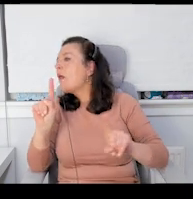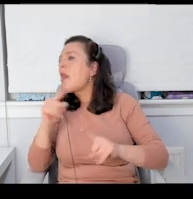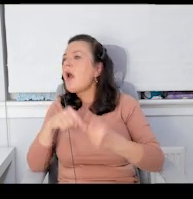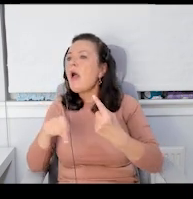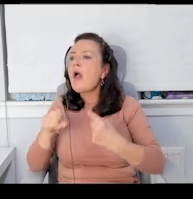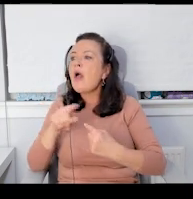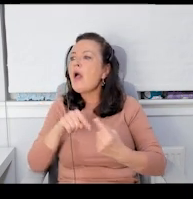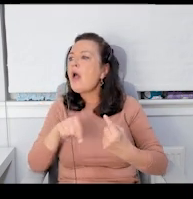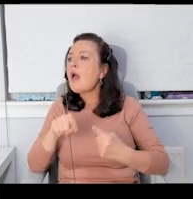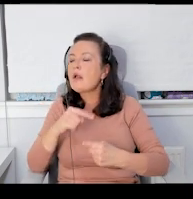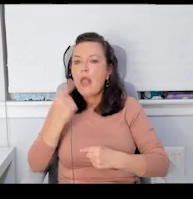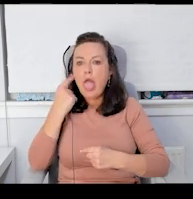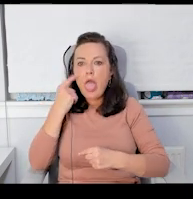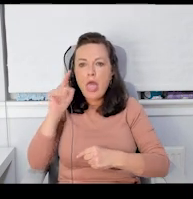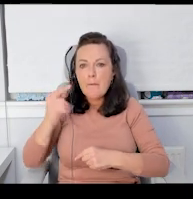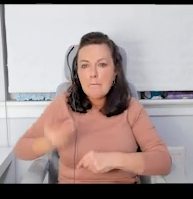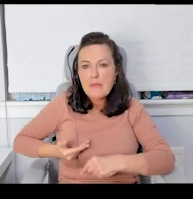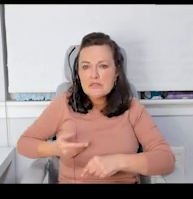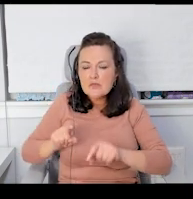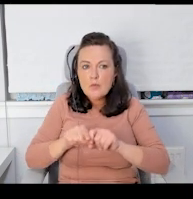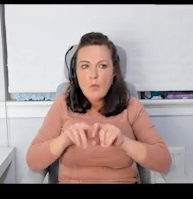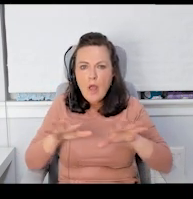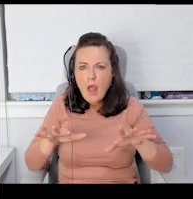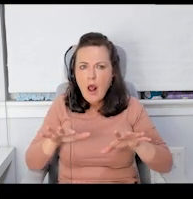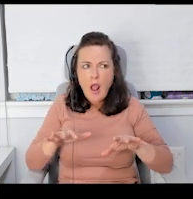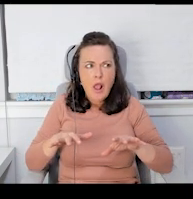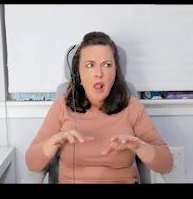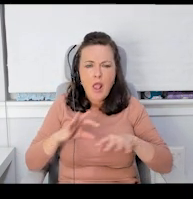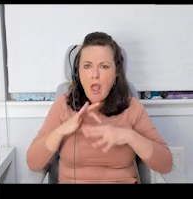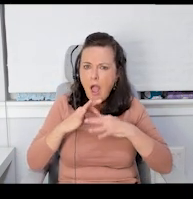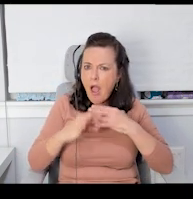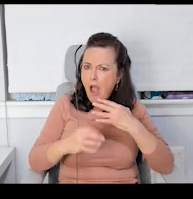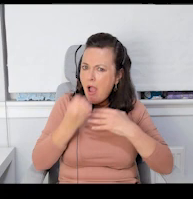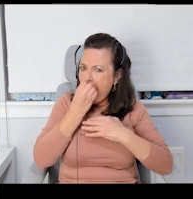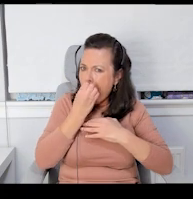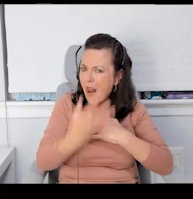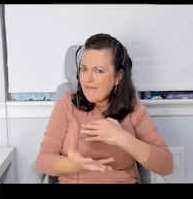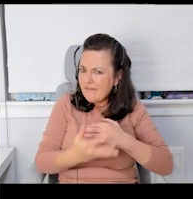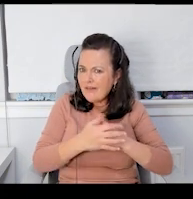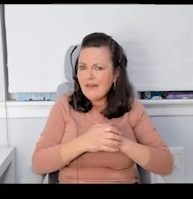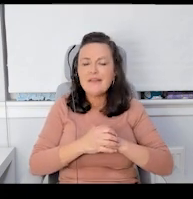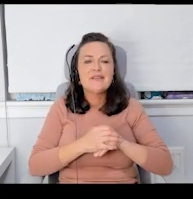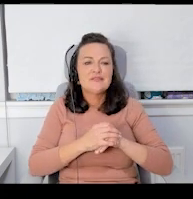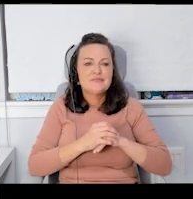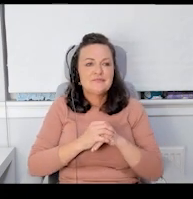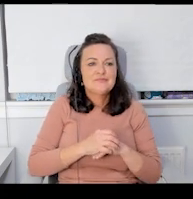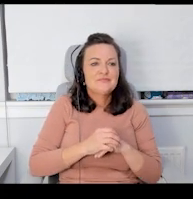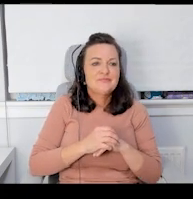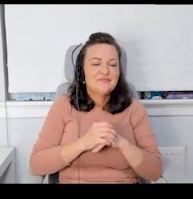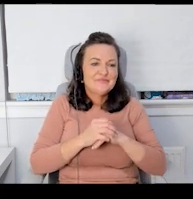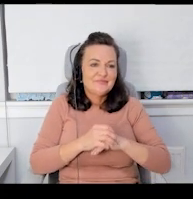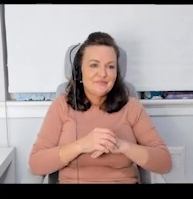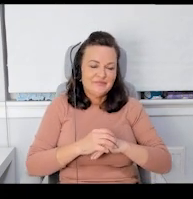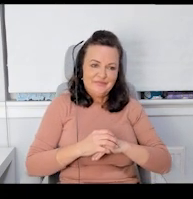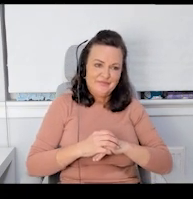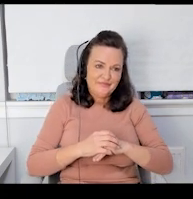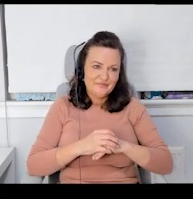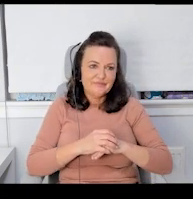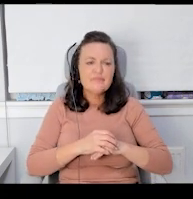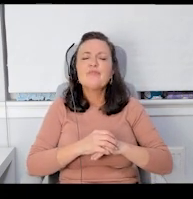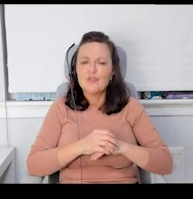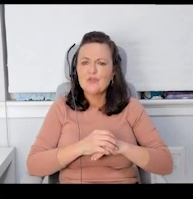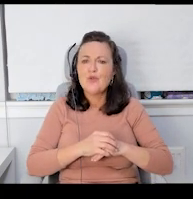other things that employers are putting on. So fantastic. Really, really great. Thanks for that feedback. I'm now going to move on to how a